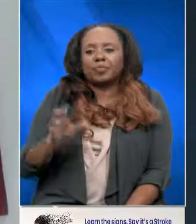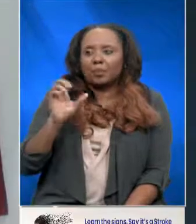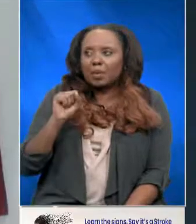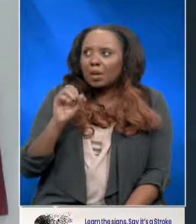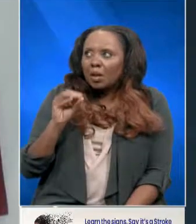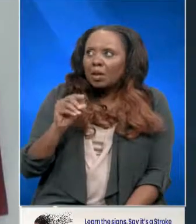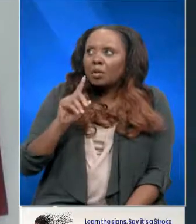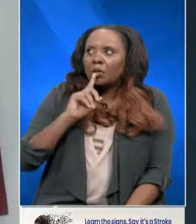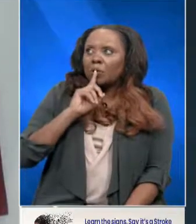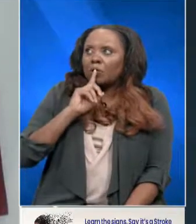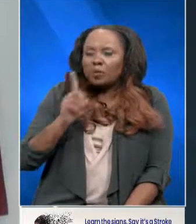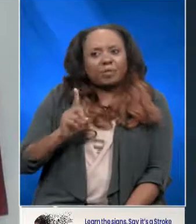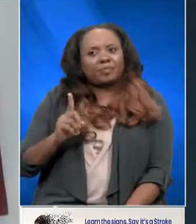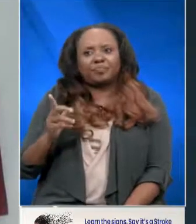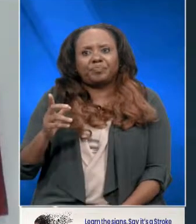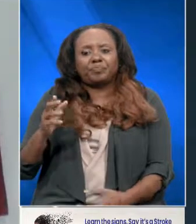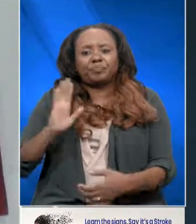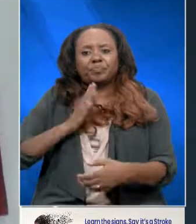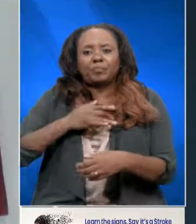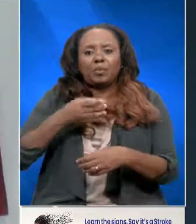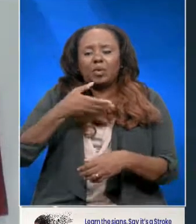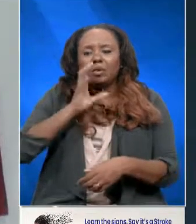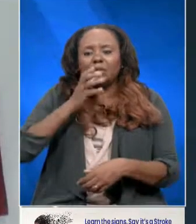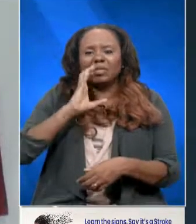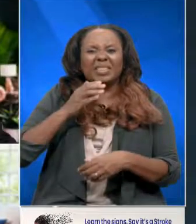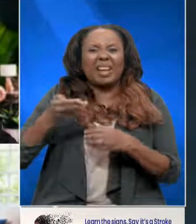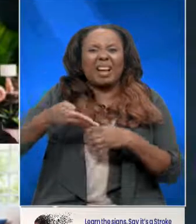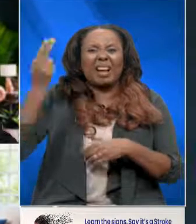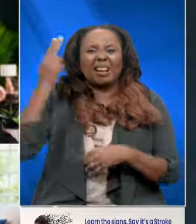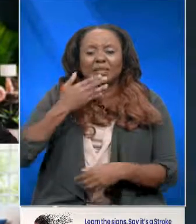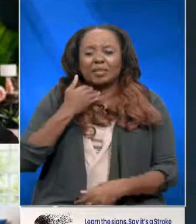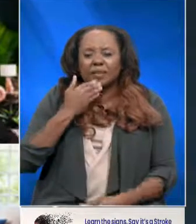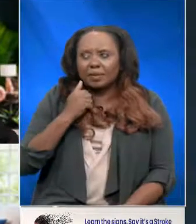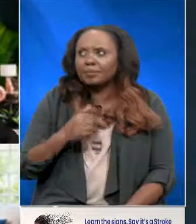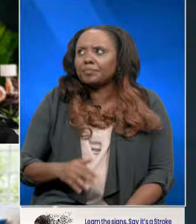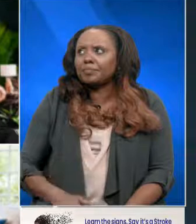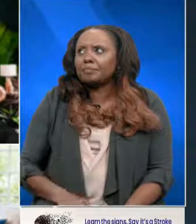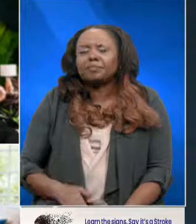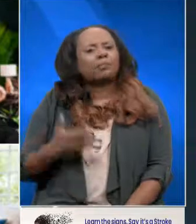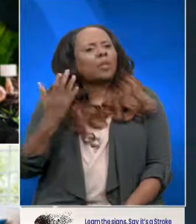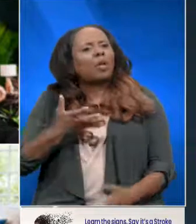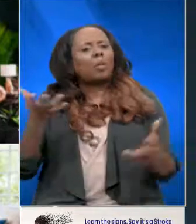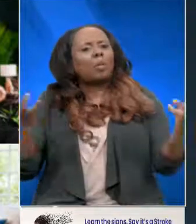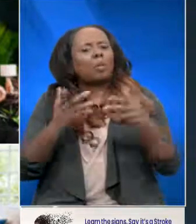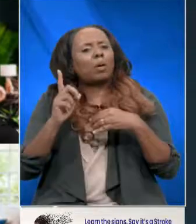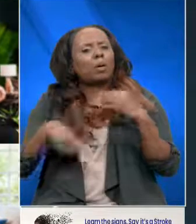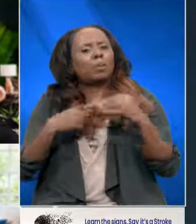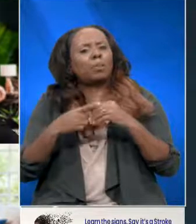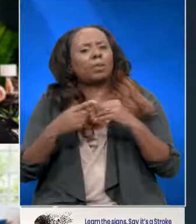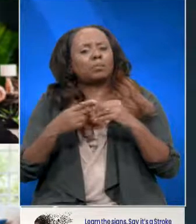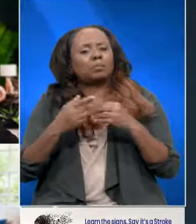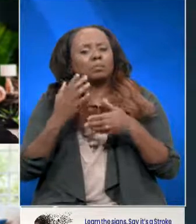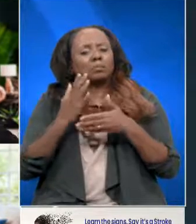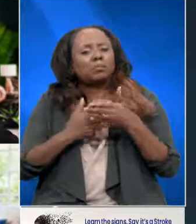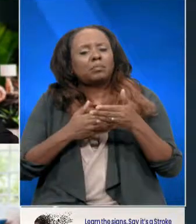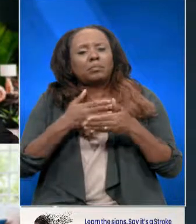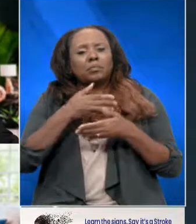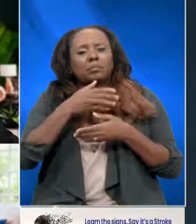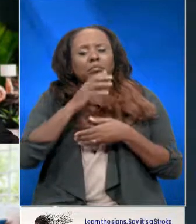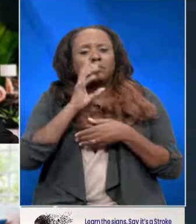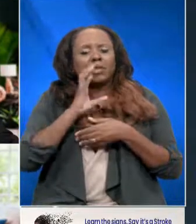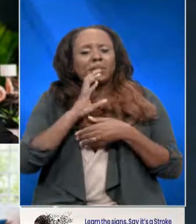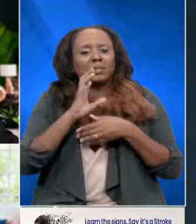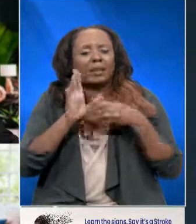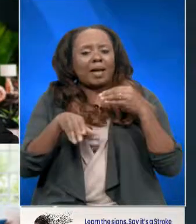the standard drinks that we choose. Talk about flavored drinks. I notice now that there's